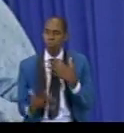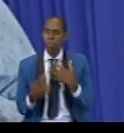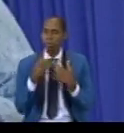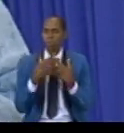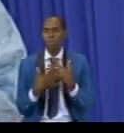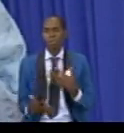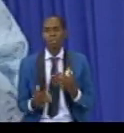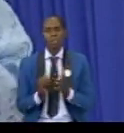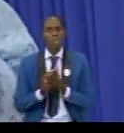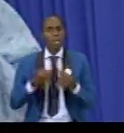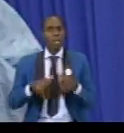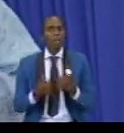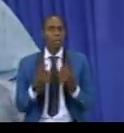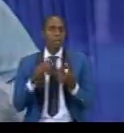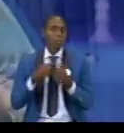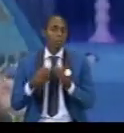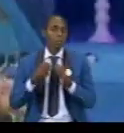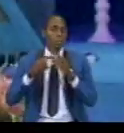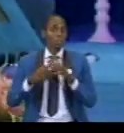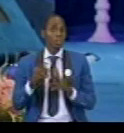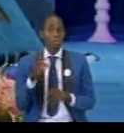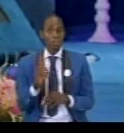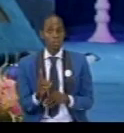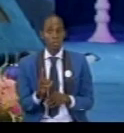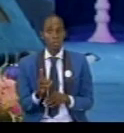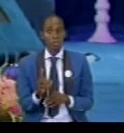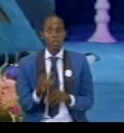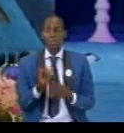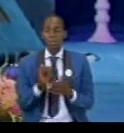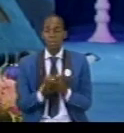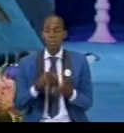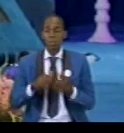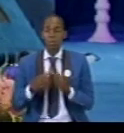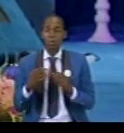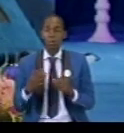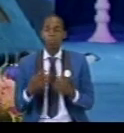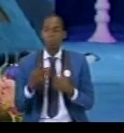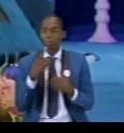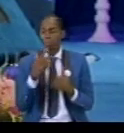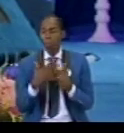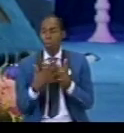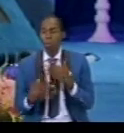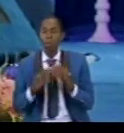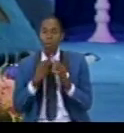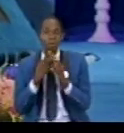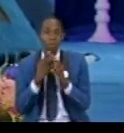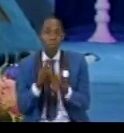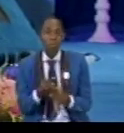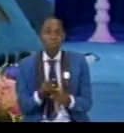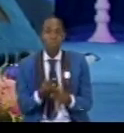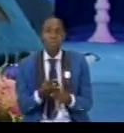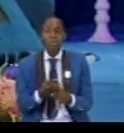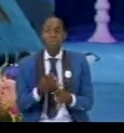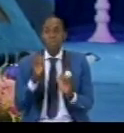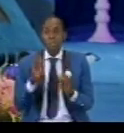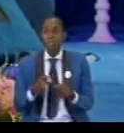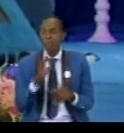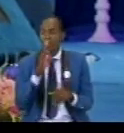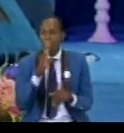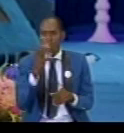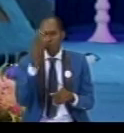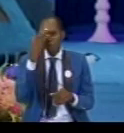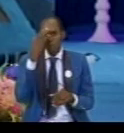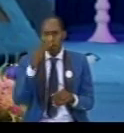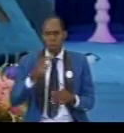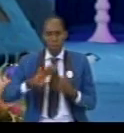started. So this vomiting of blood, sometimes will be like a half bucket